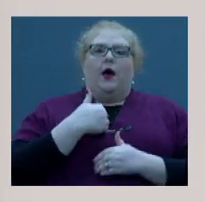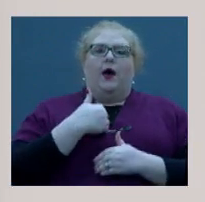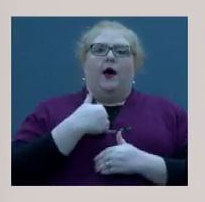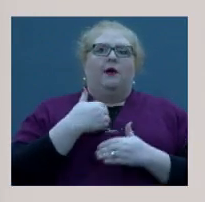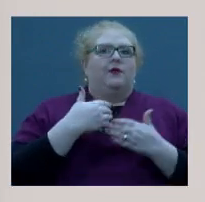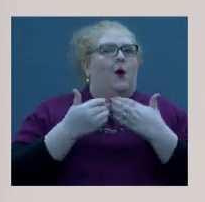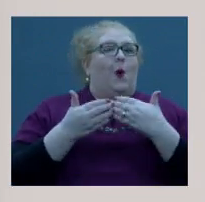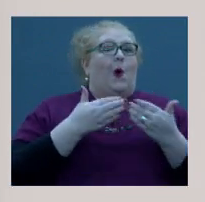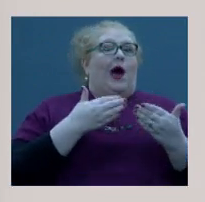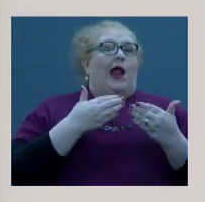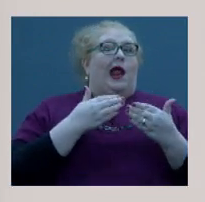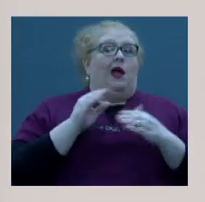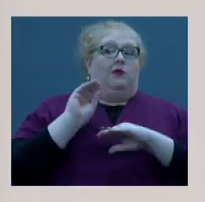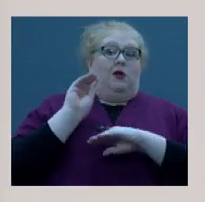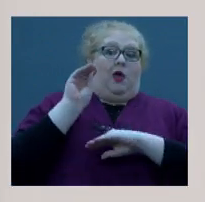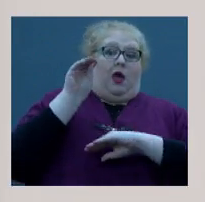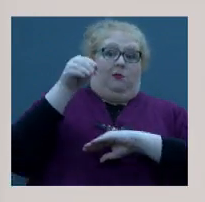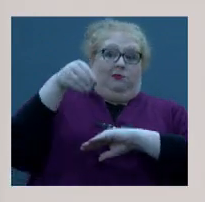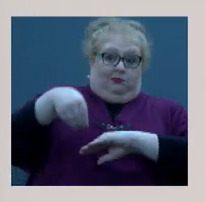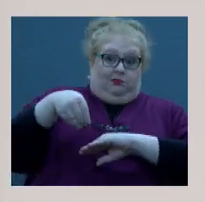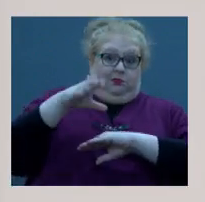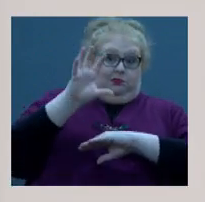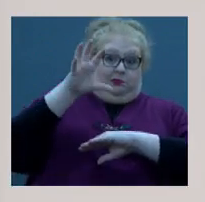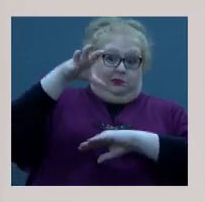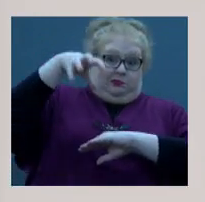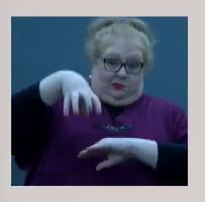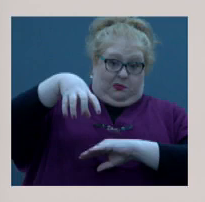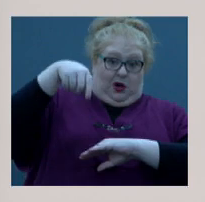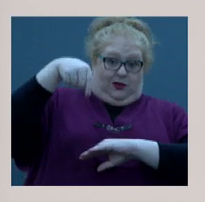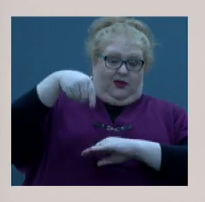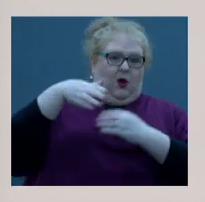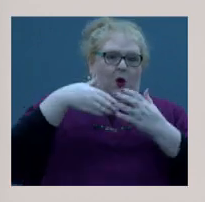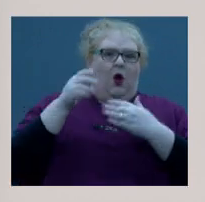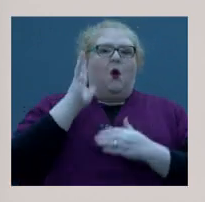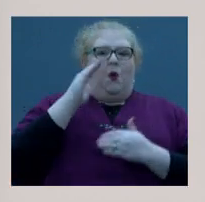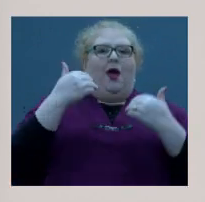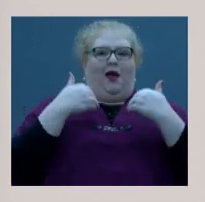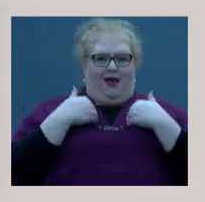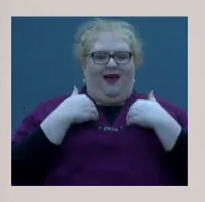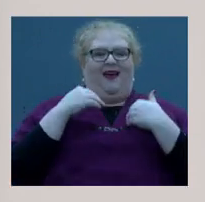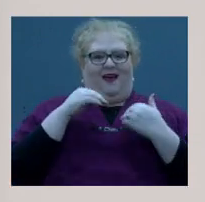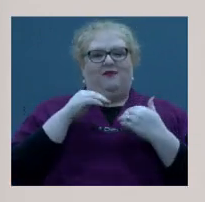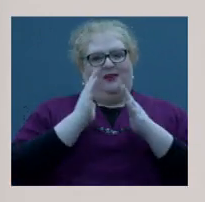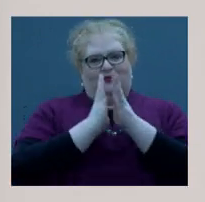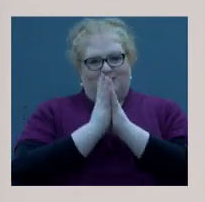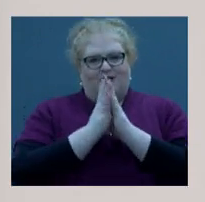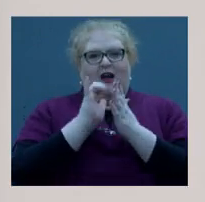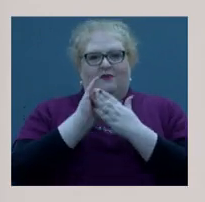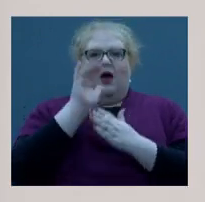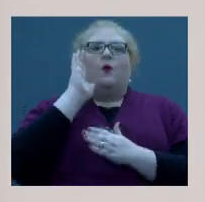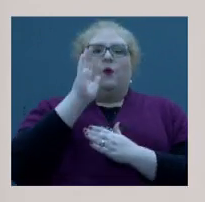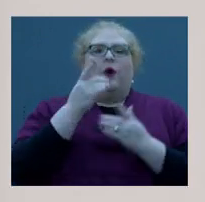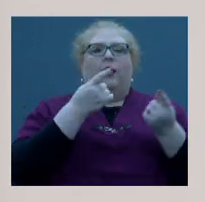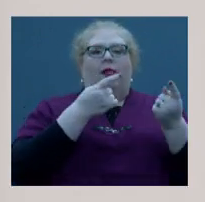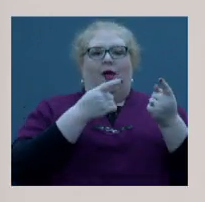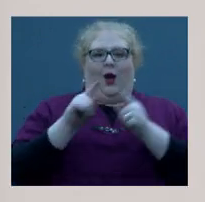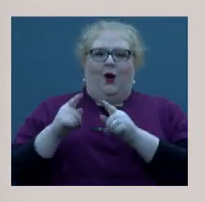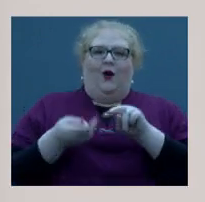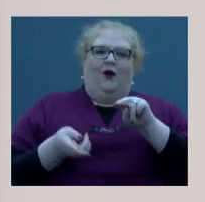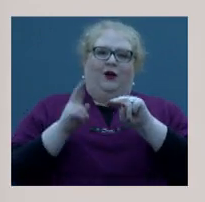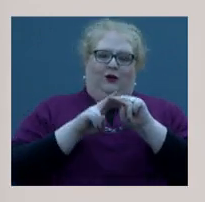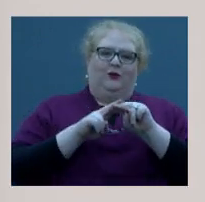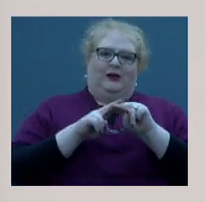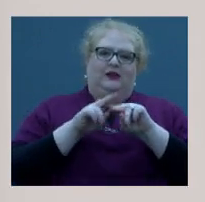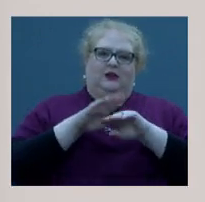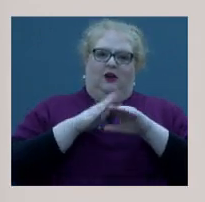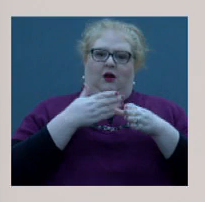whatever development goes in there, and they want to make this point, there is going to be traffic that's going to be on all the roads that we talked about with